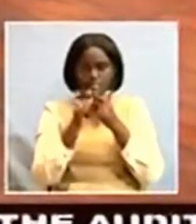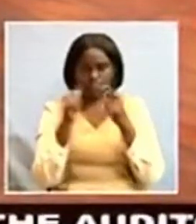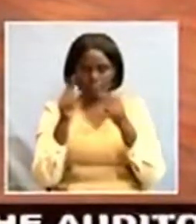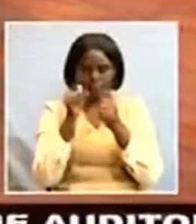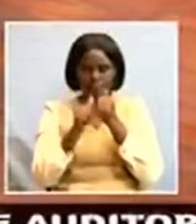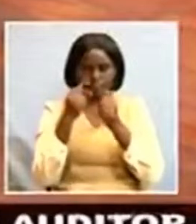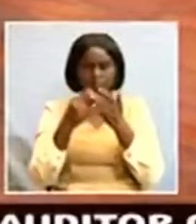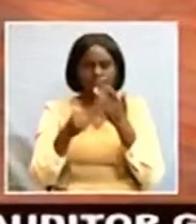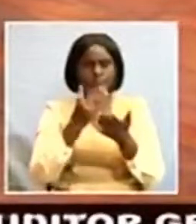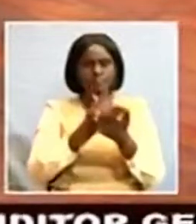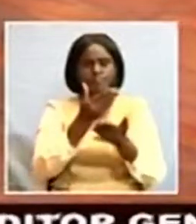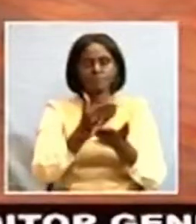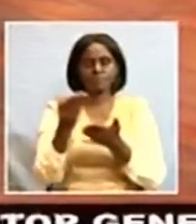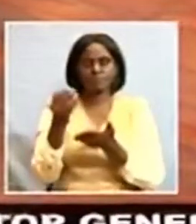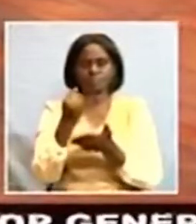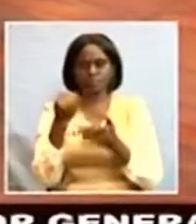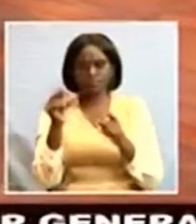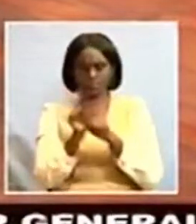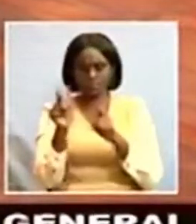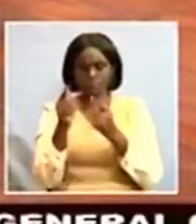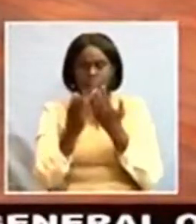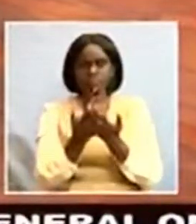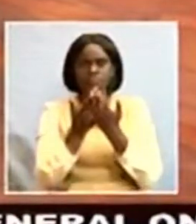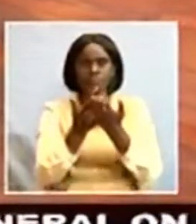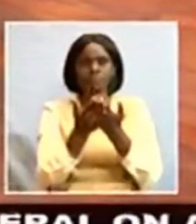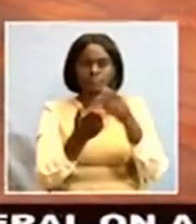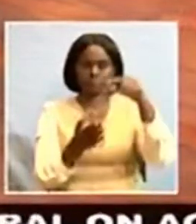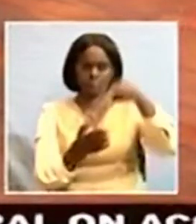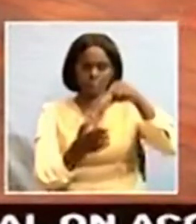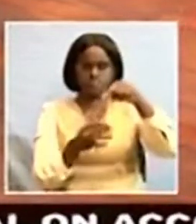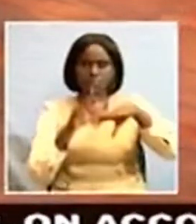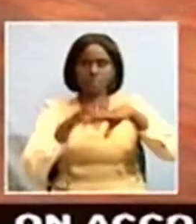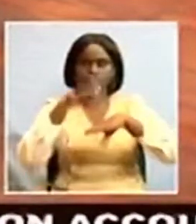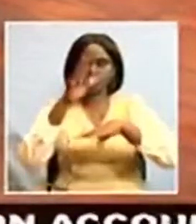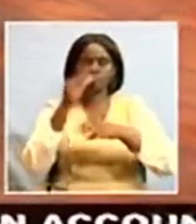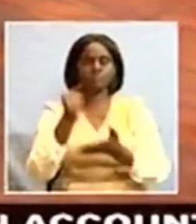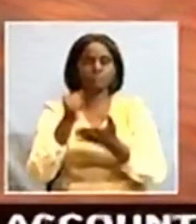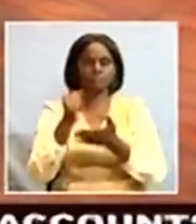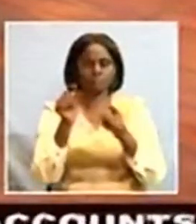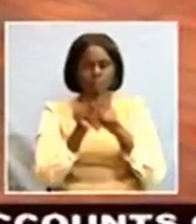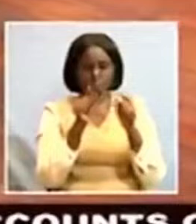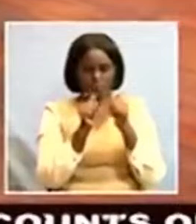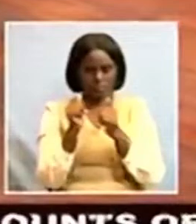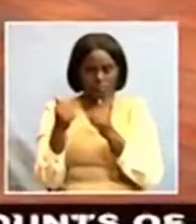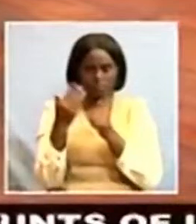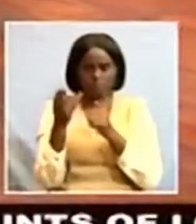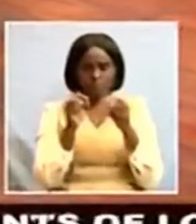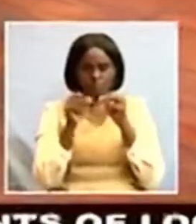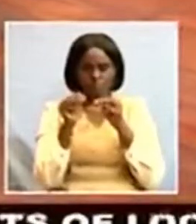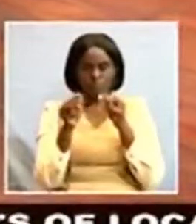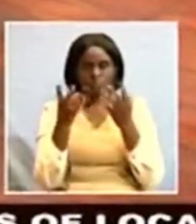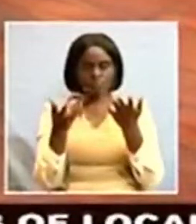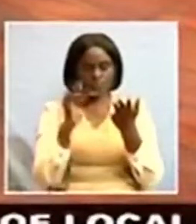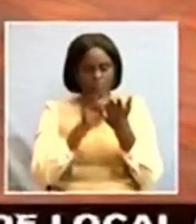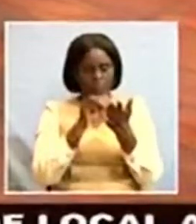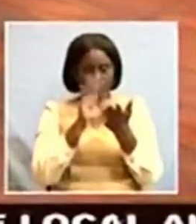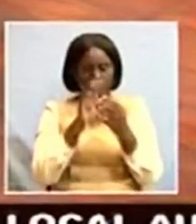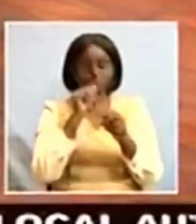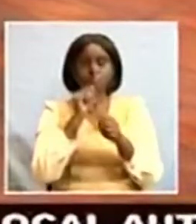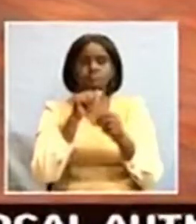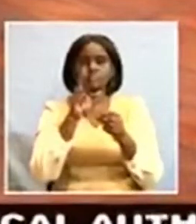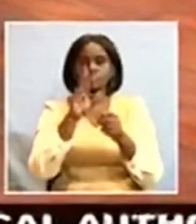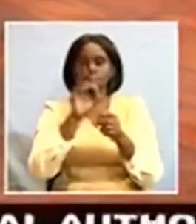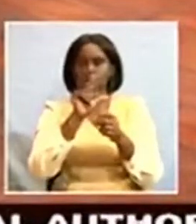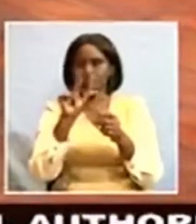due to procurement issues as vendors submitted quotations above the budget. Action taken, management replaced the roller shutters